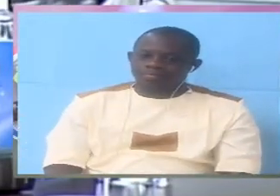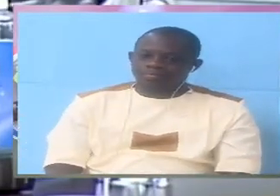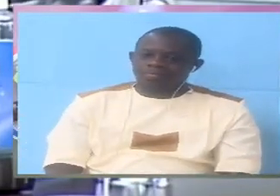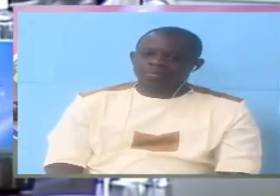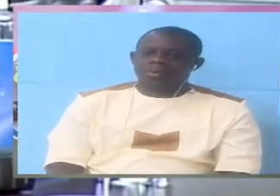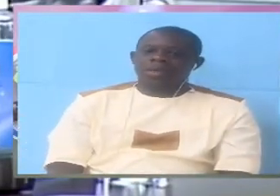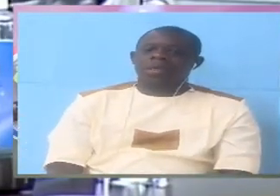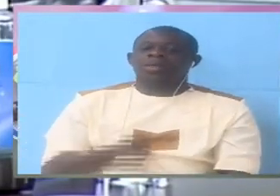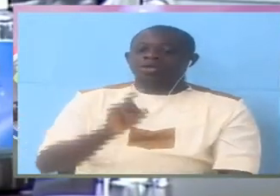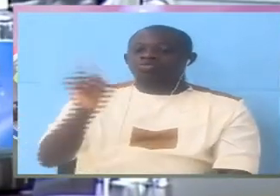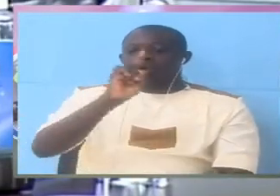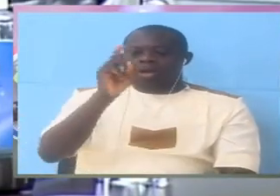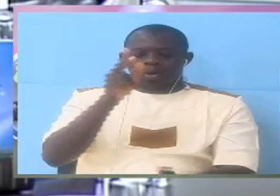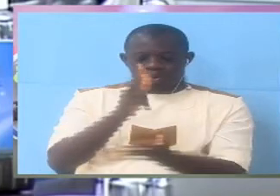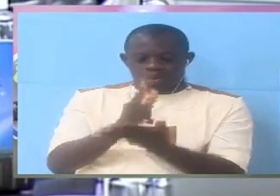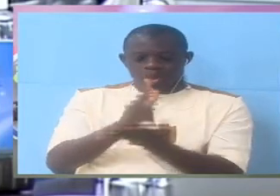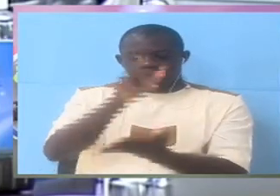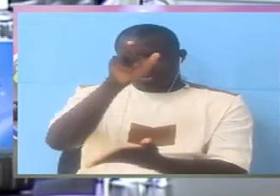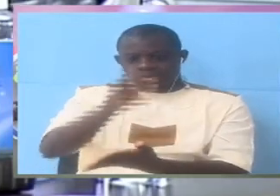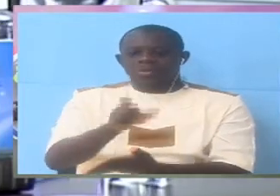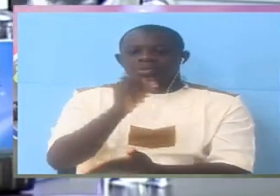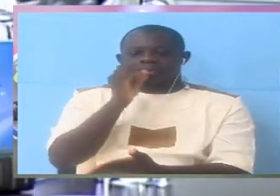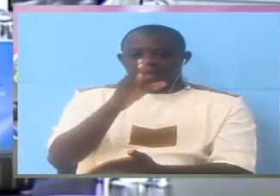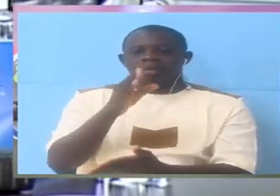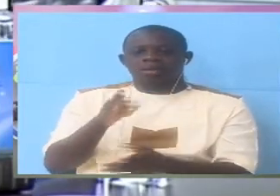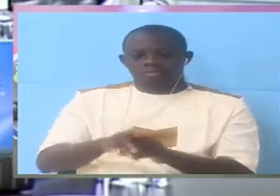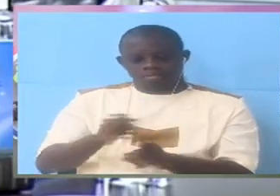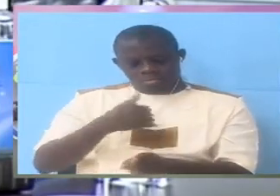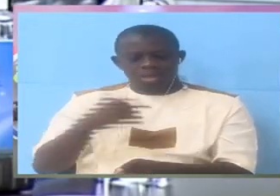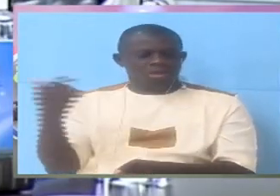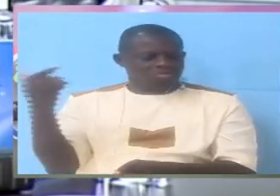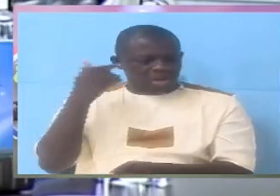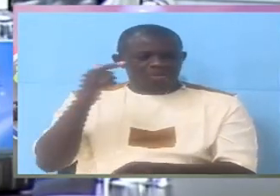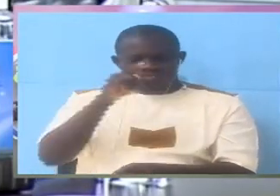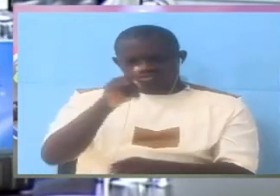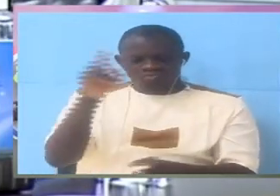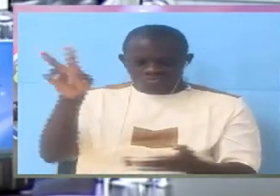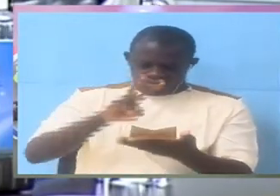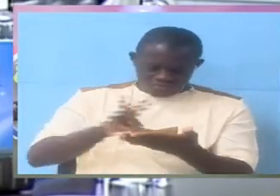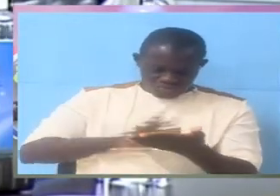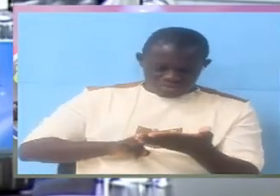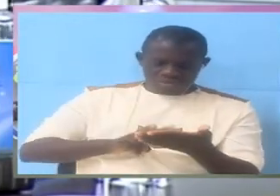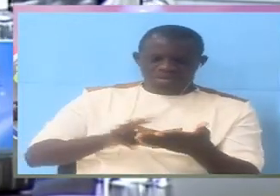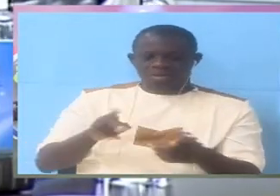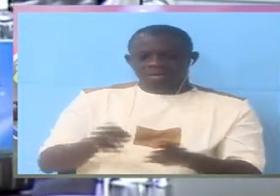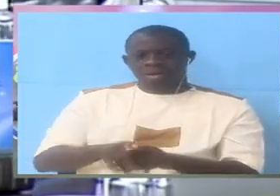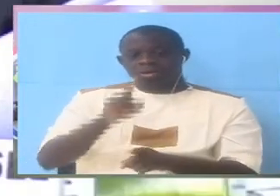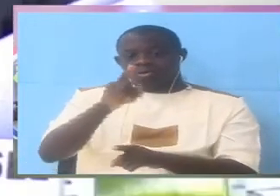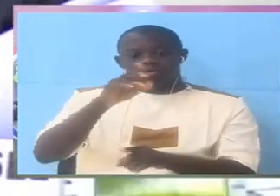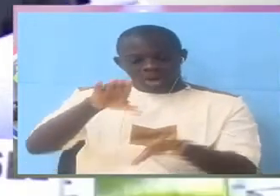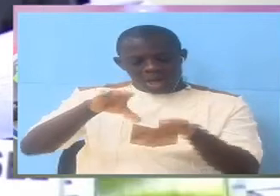That's what the witness said. But I have I heard you reading it. So do you